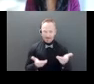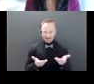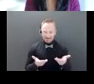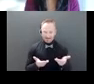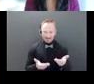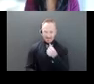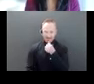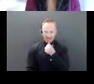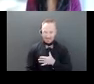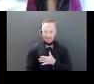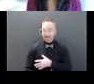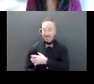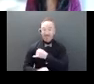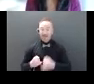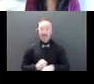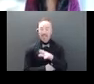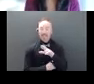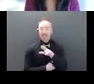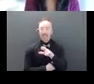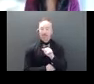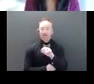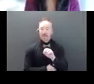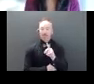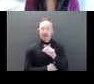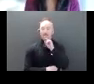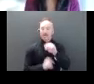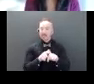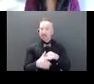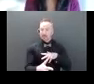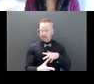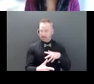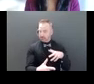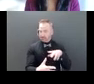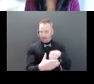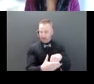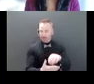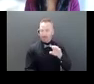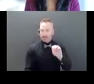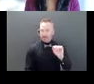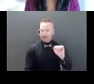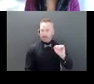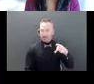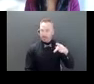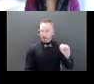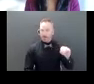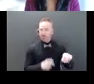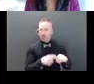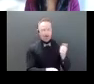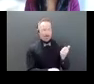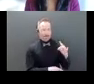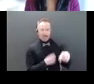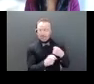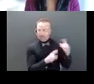And finally, Rhianne Rideout, who has worked with Elder Abuse Prevention Ontario for the past 18 years. Her